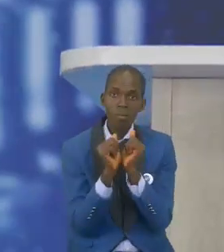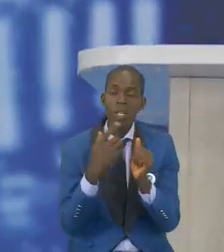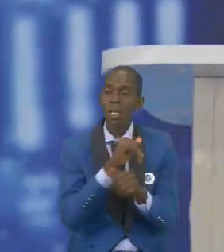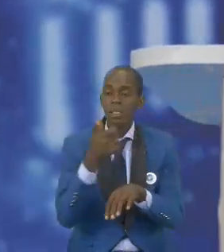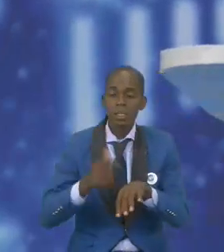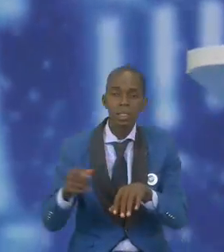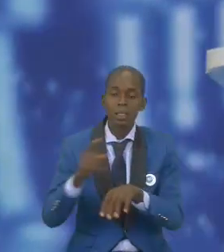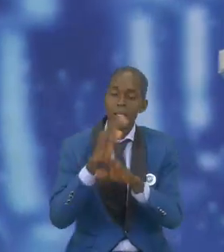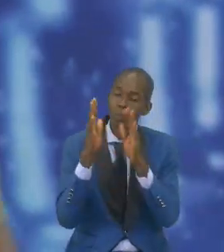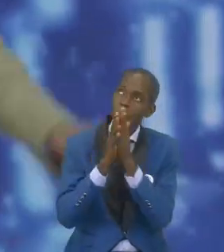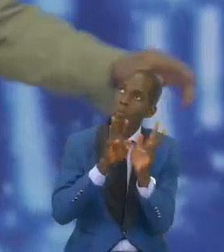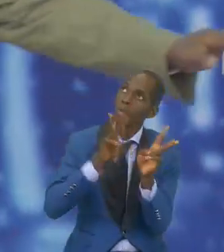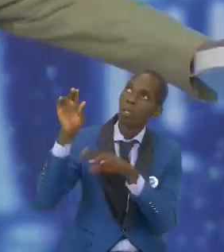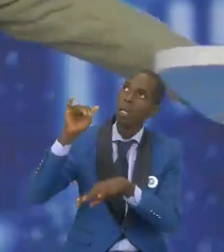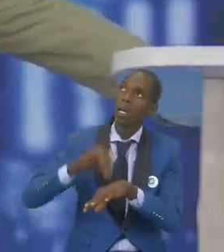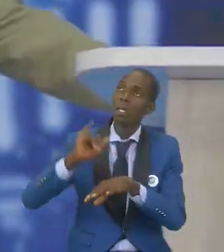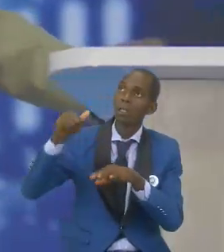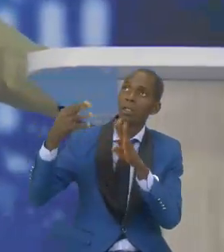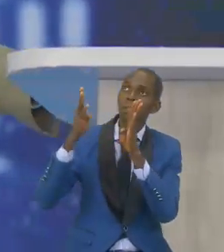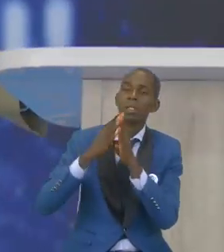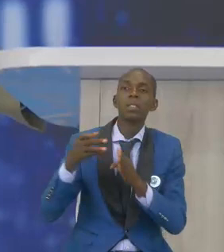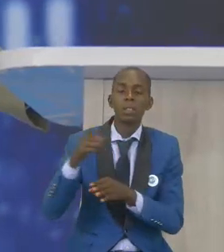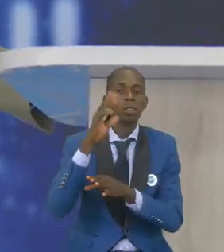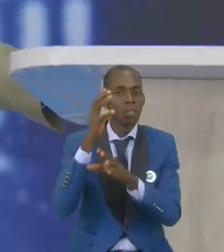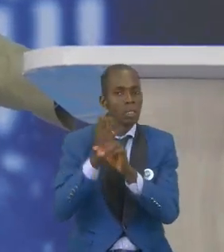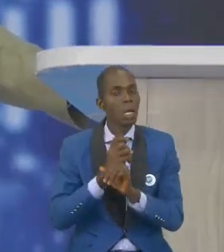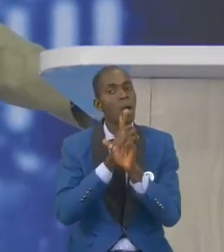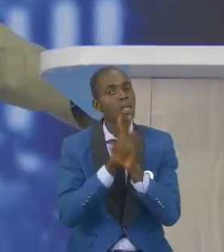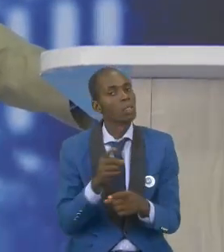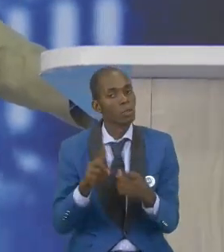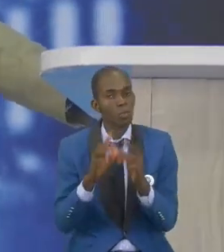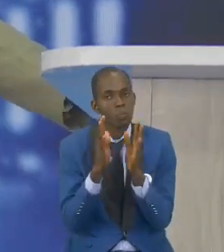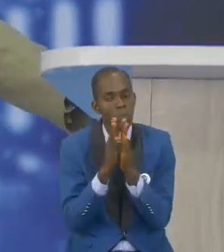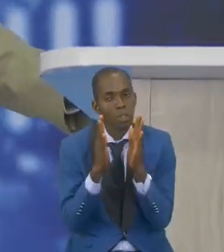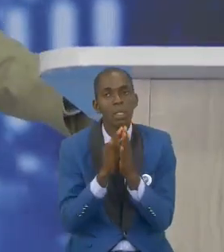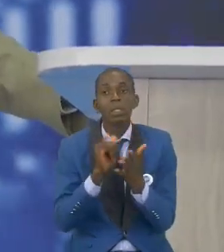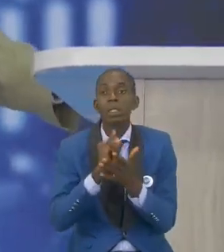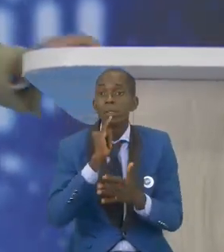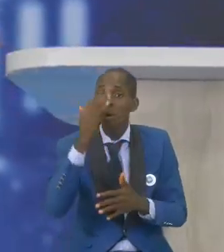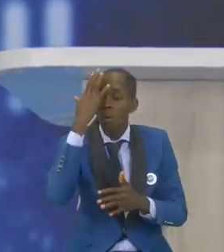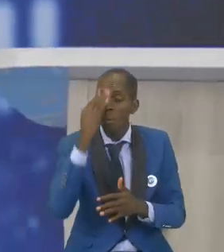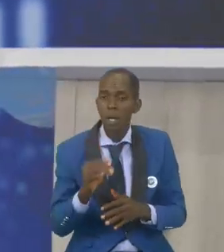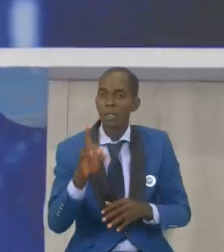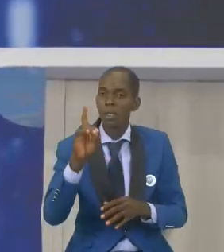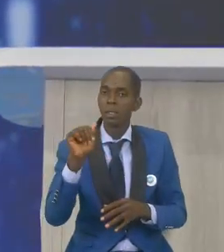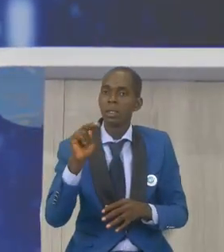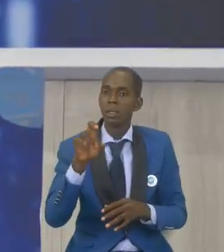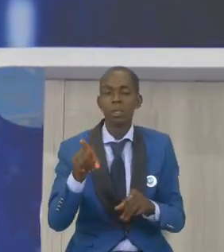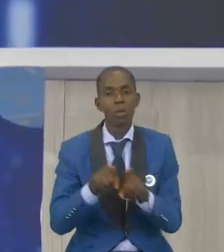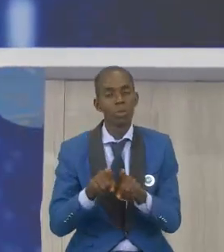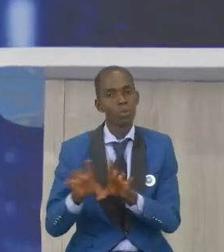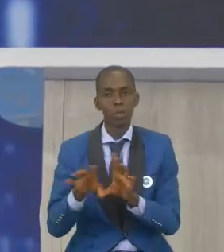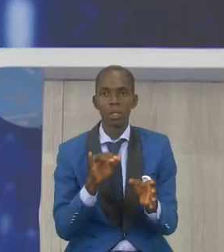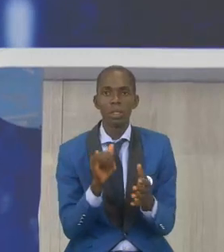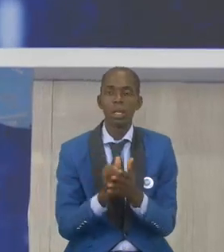Jerusalem, answer the prayer. That's why he opened his window so that it will